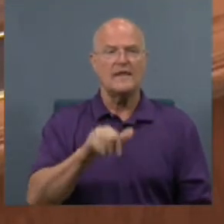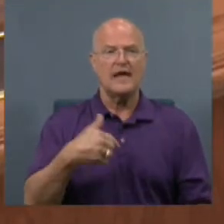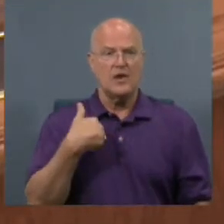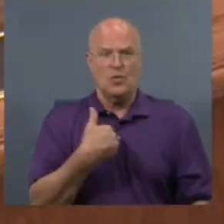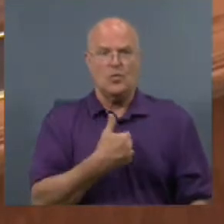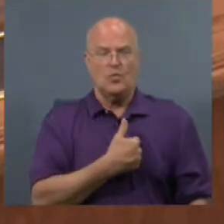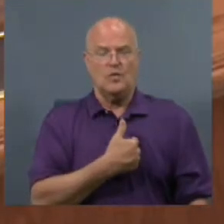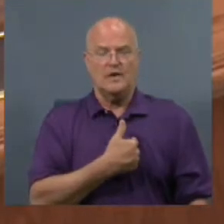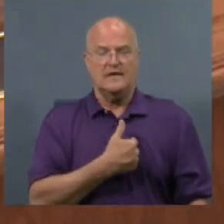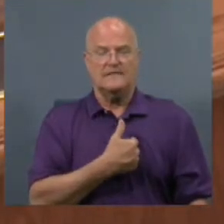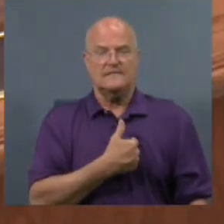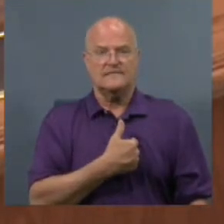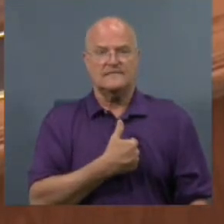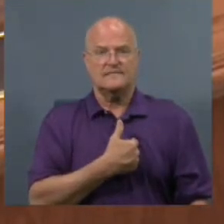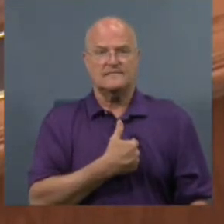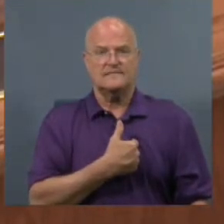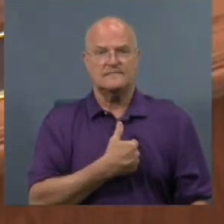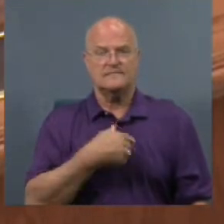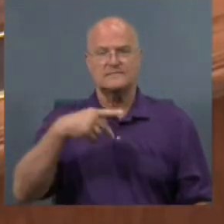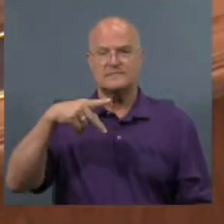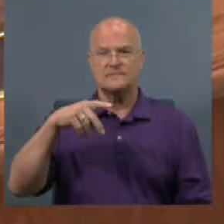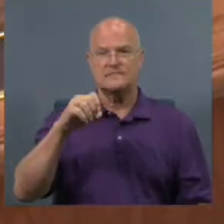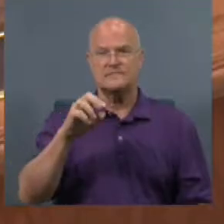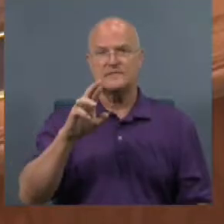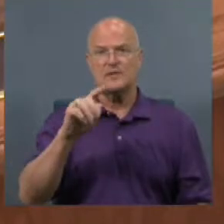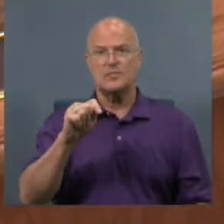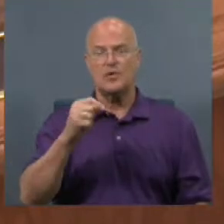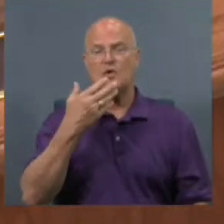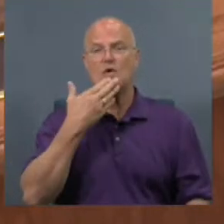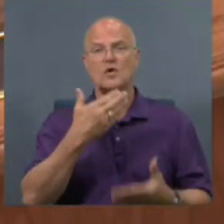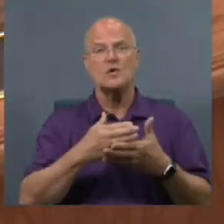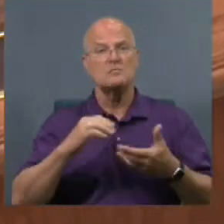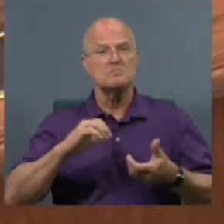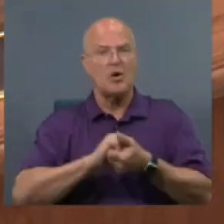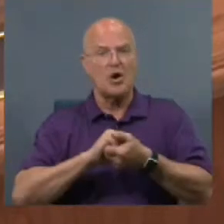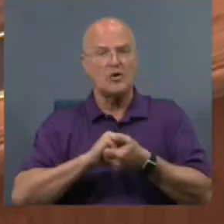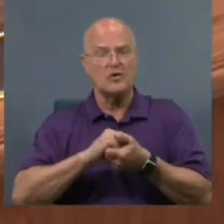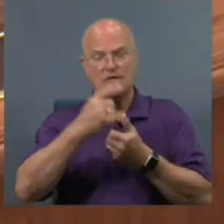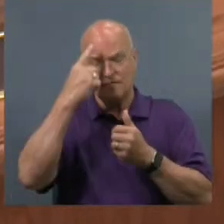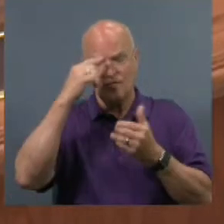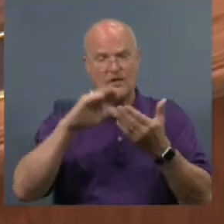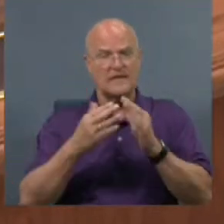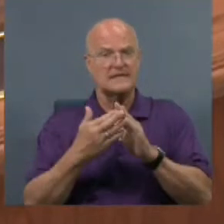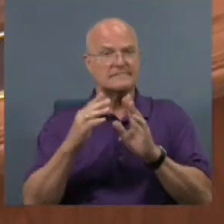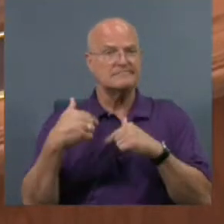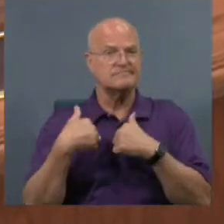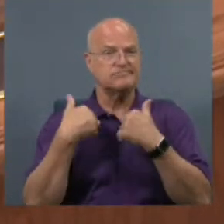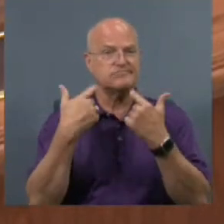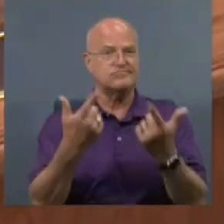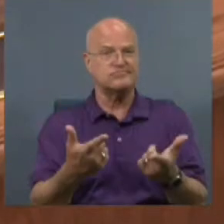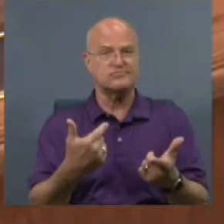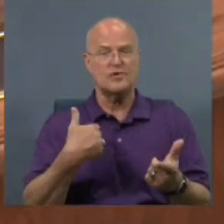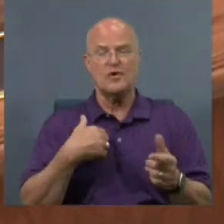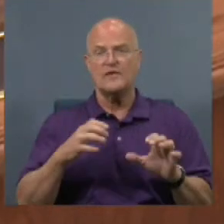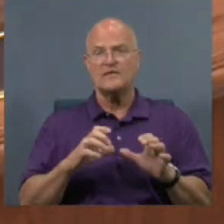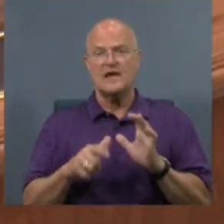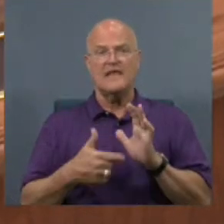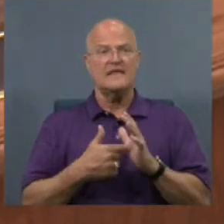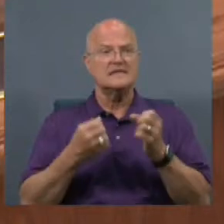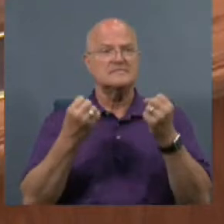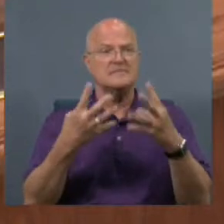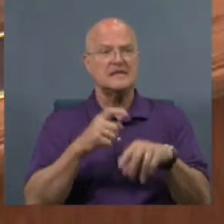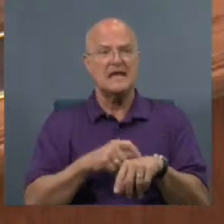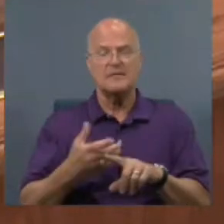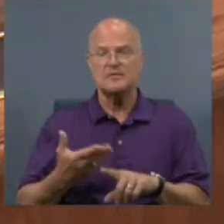we've, the port has been a good partner for the city. We have done this many